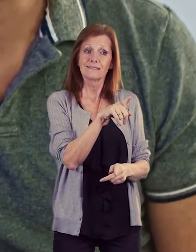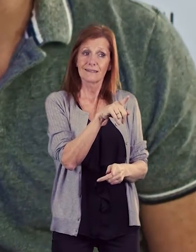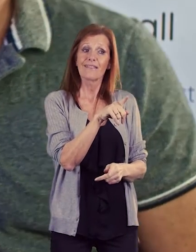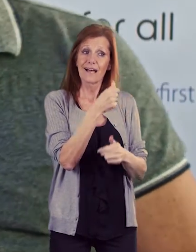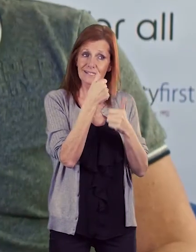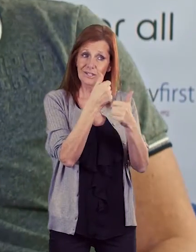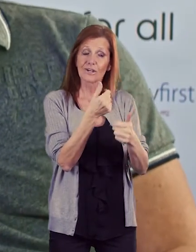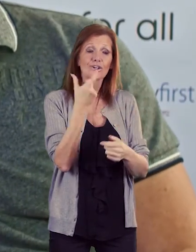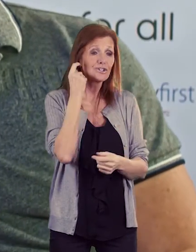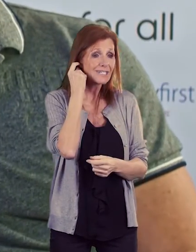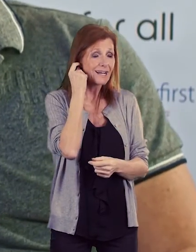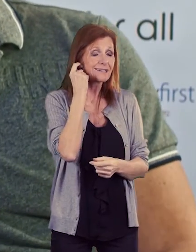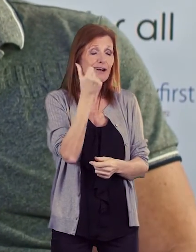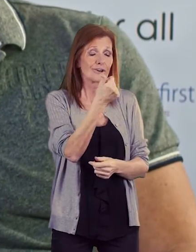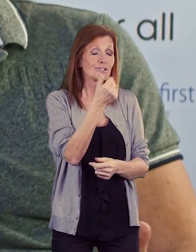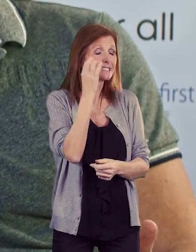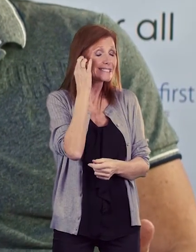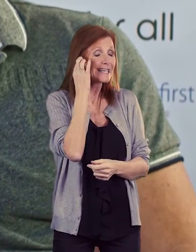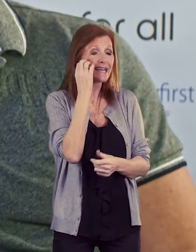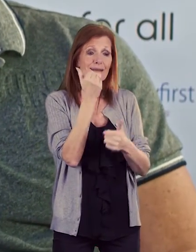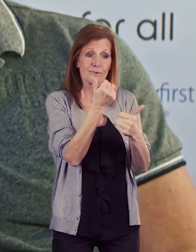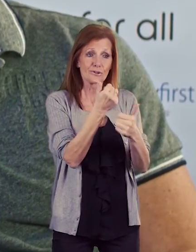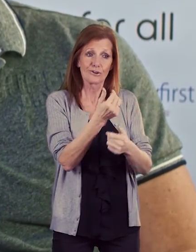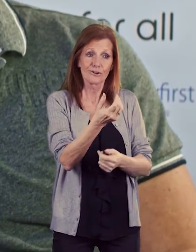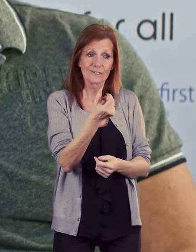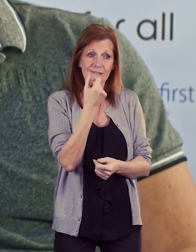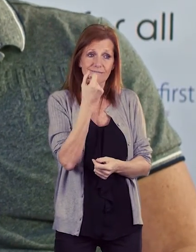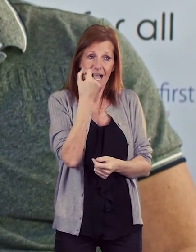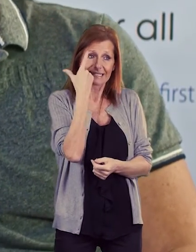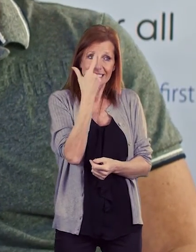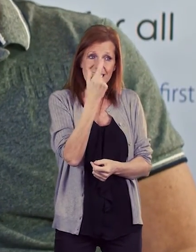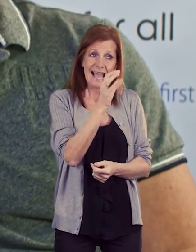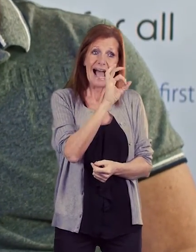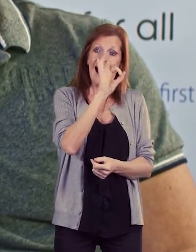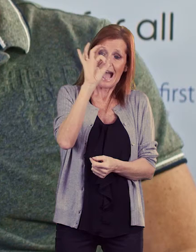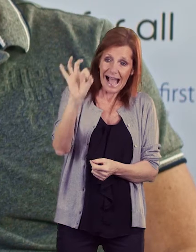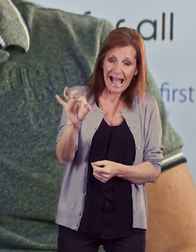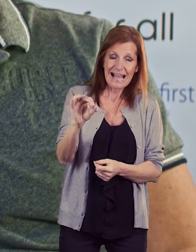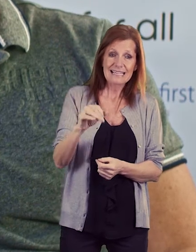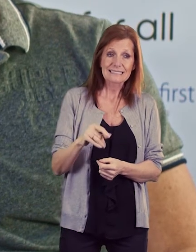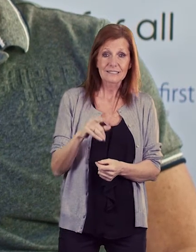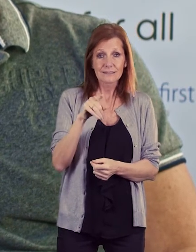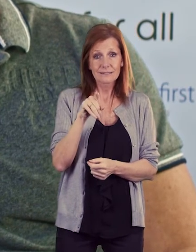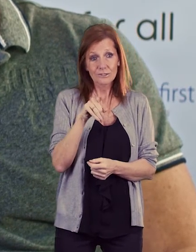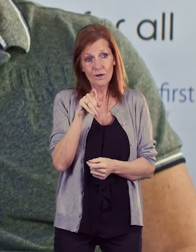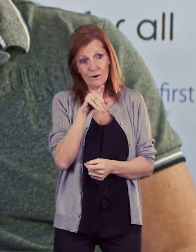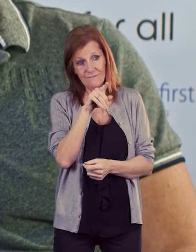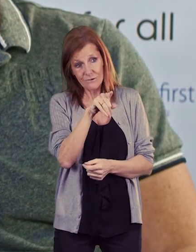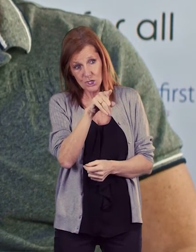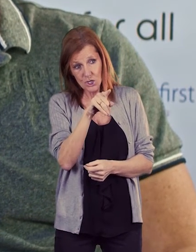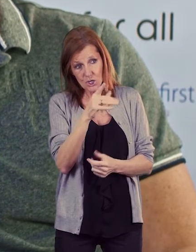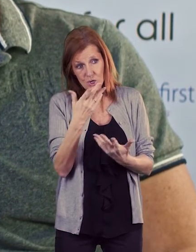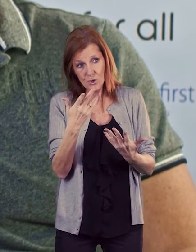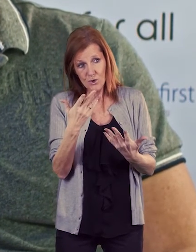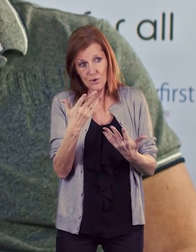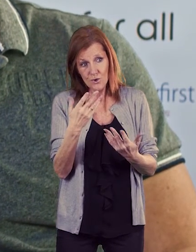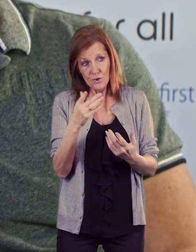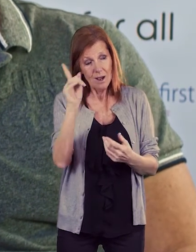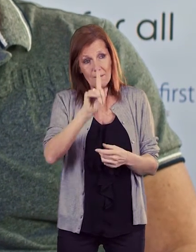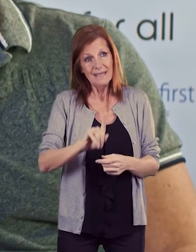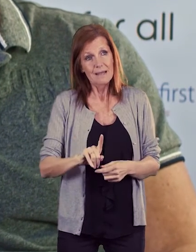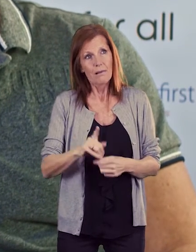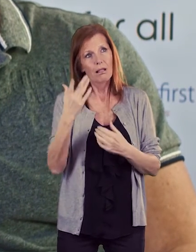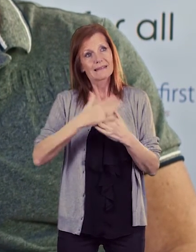best tip. As you know, actually ask someone, isn't it? You know, That's right. I suppose that is that a bit of a pet hate then, that people, you know, like you said